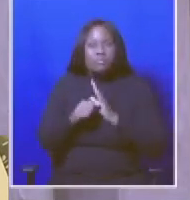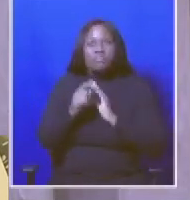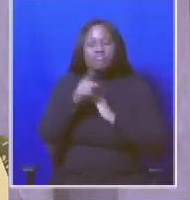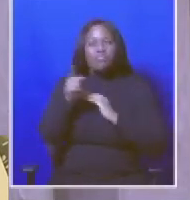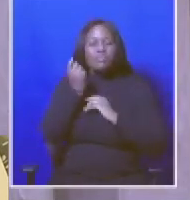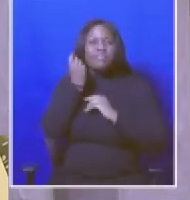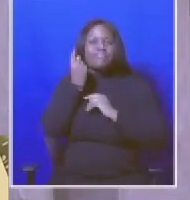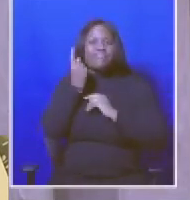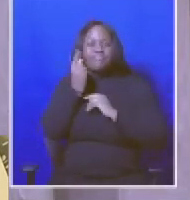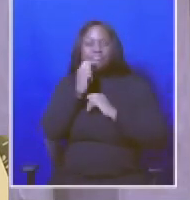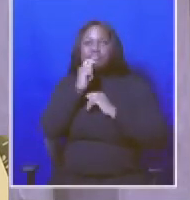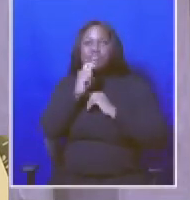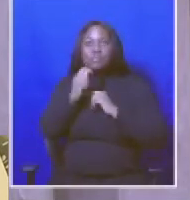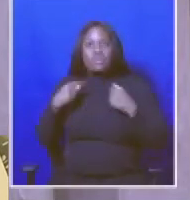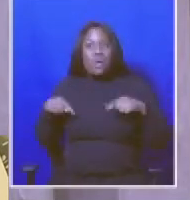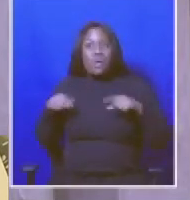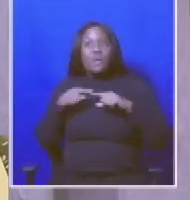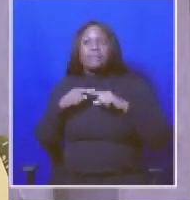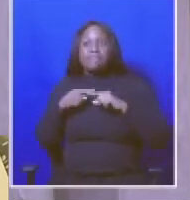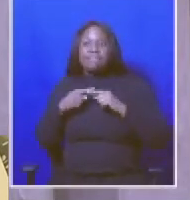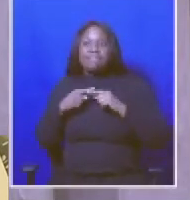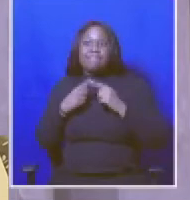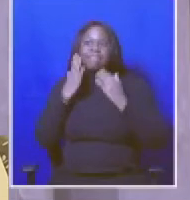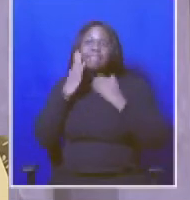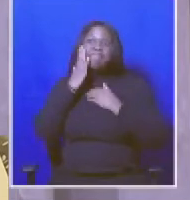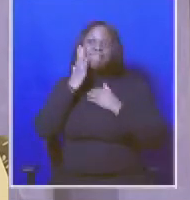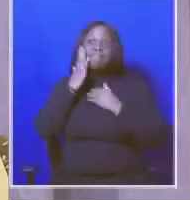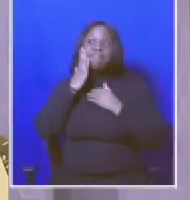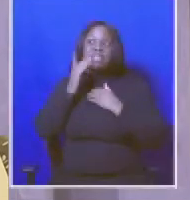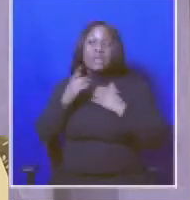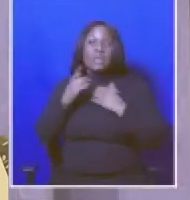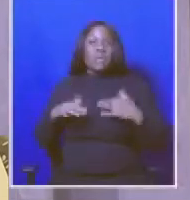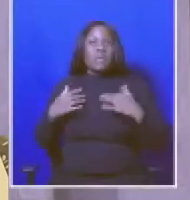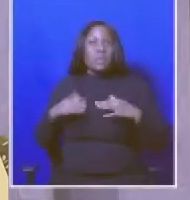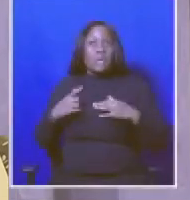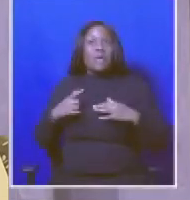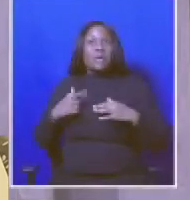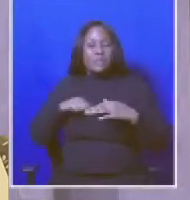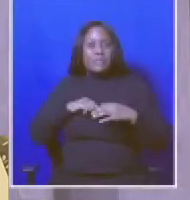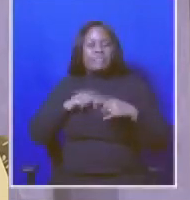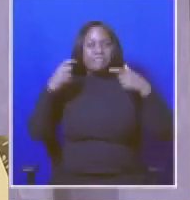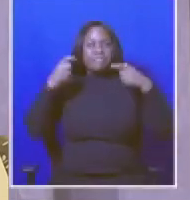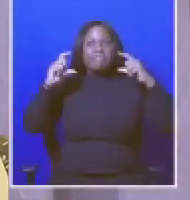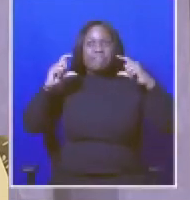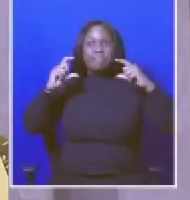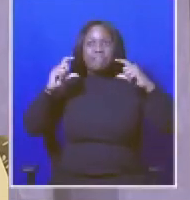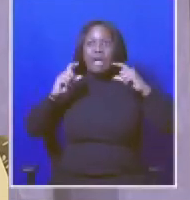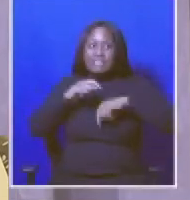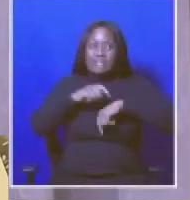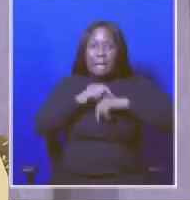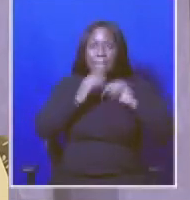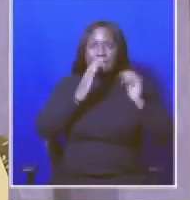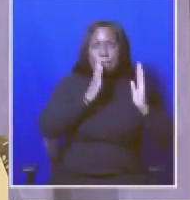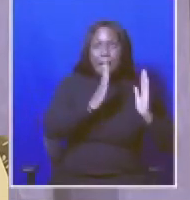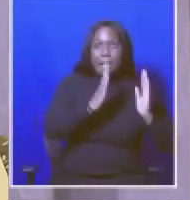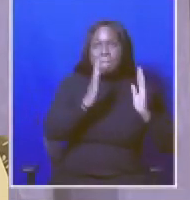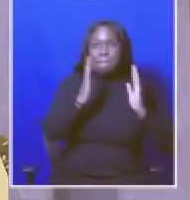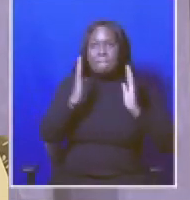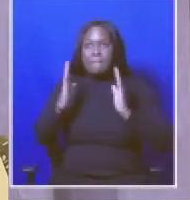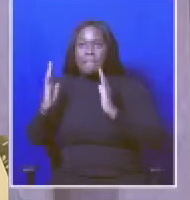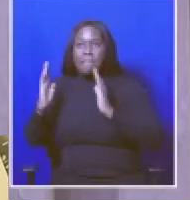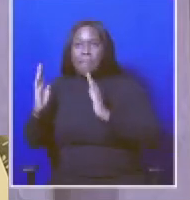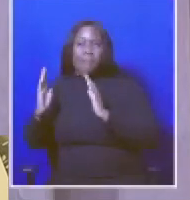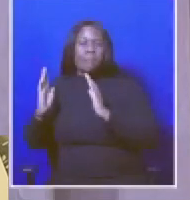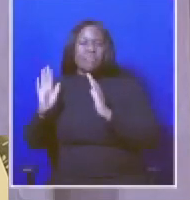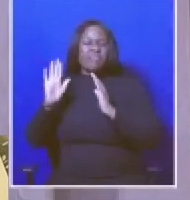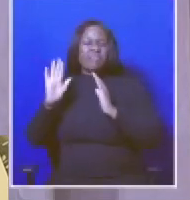we also accept that it needs urgent attention. We will look at the time frames later, but obviously I